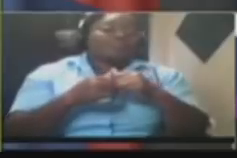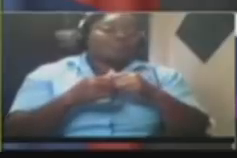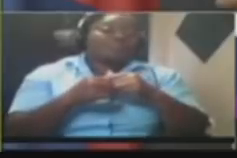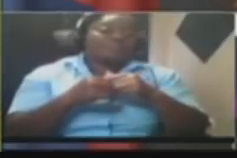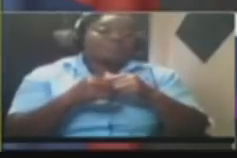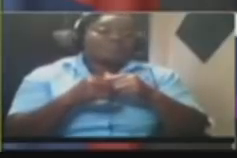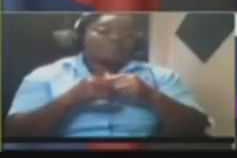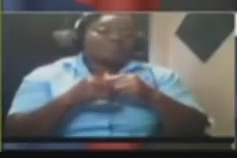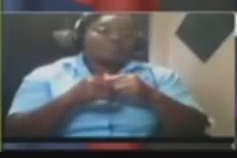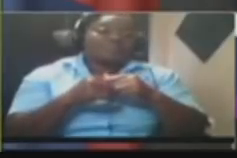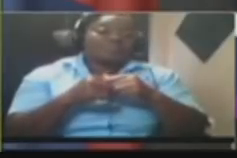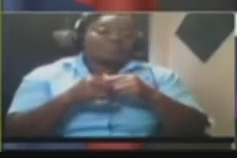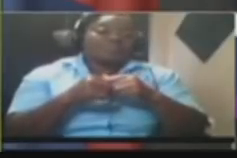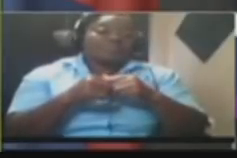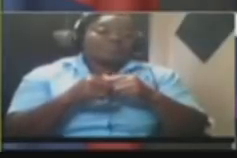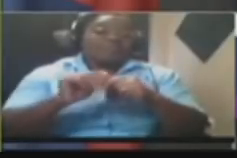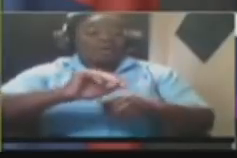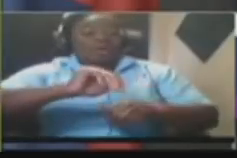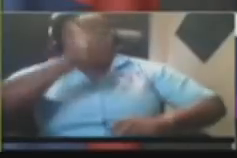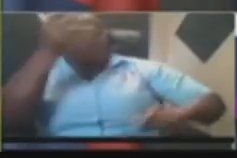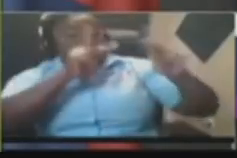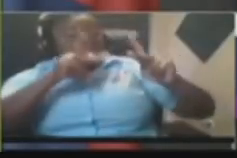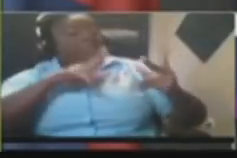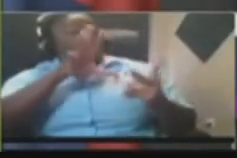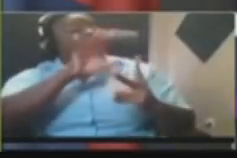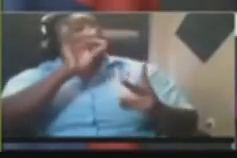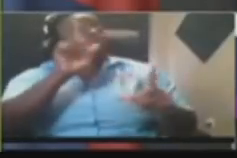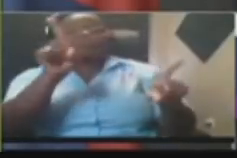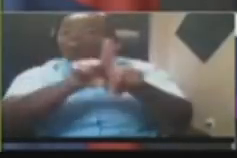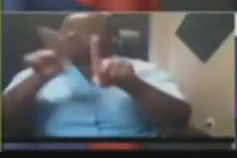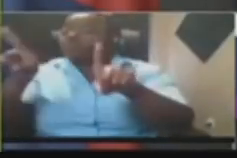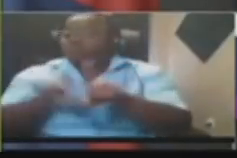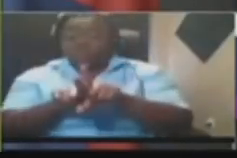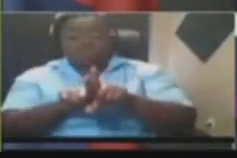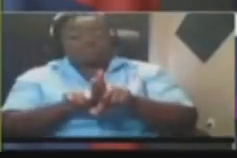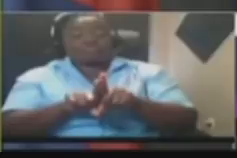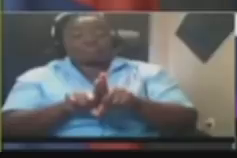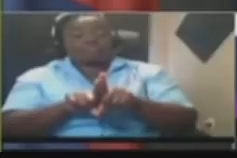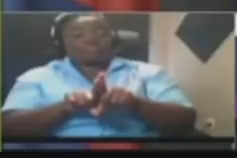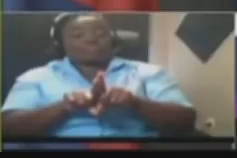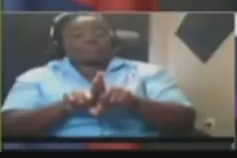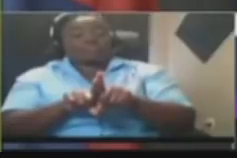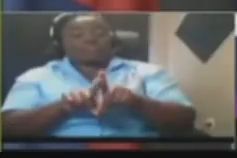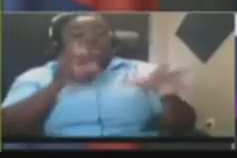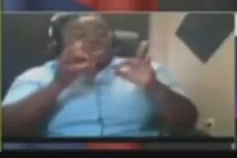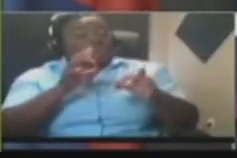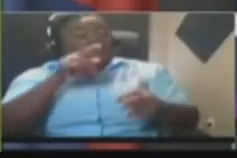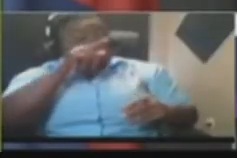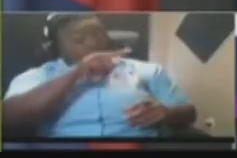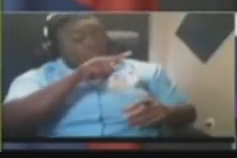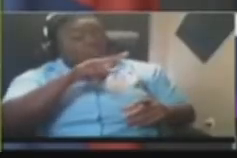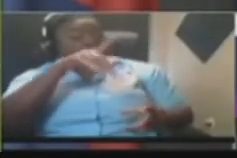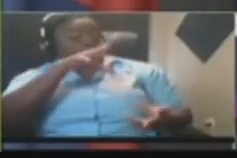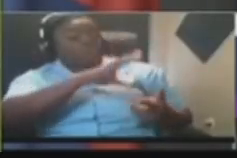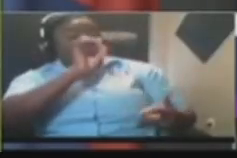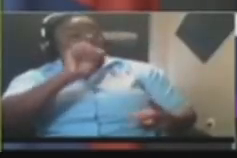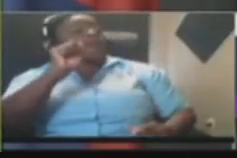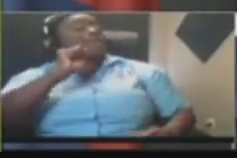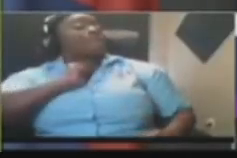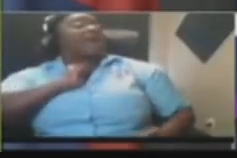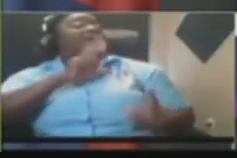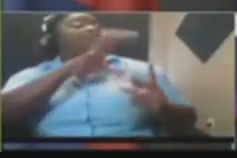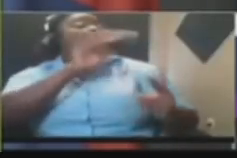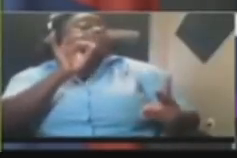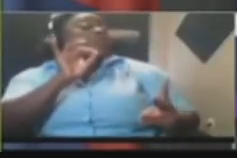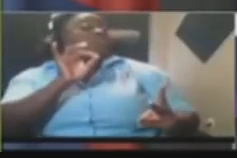Other people have a choice too. So when you claim the right to make your choice, just also grant